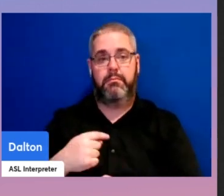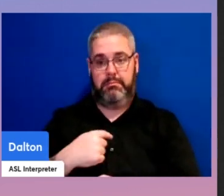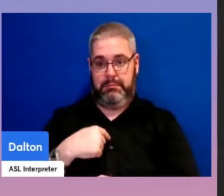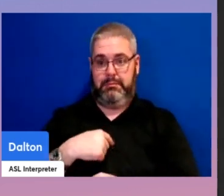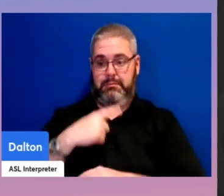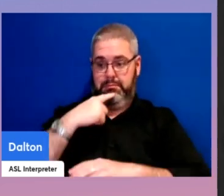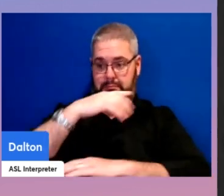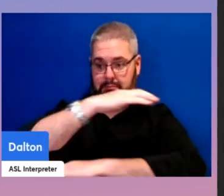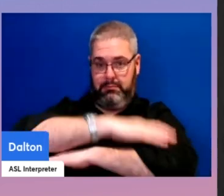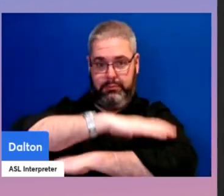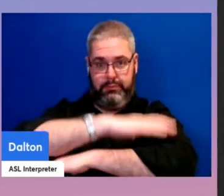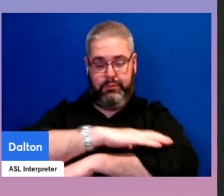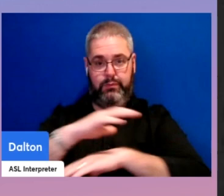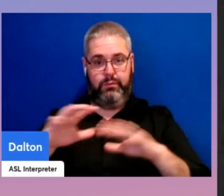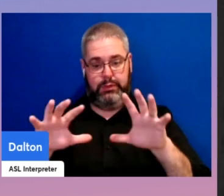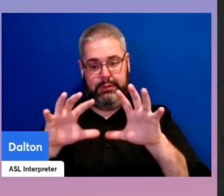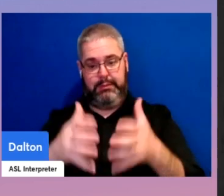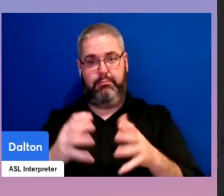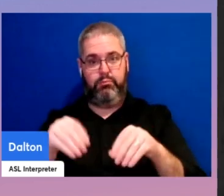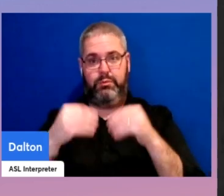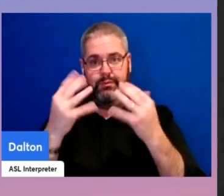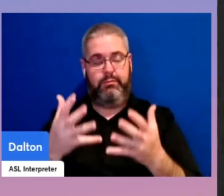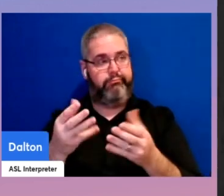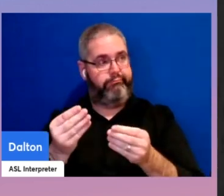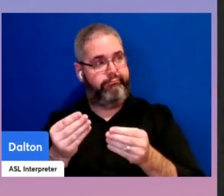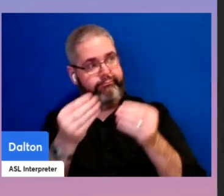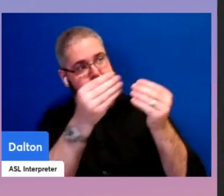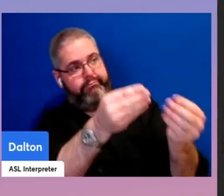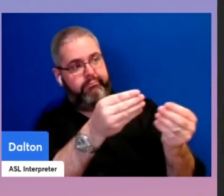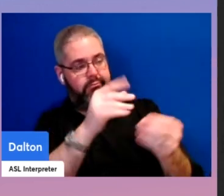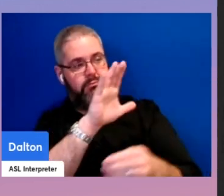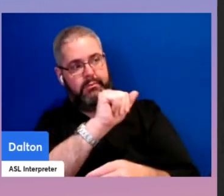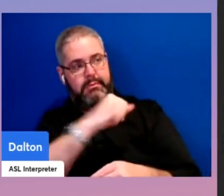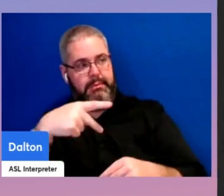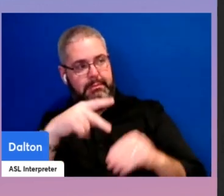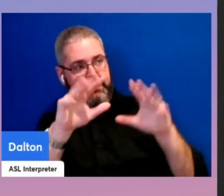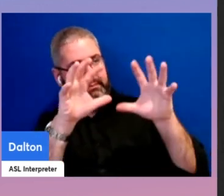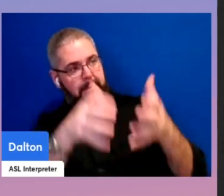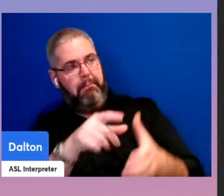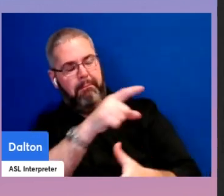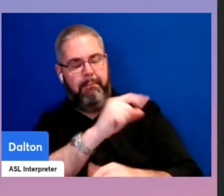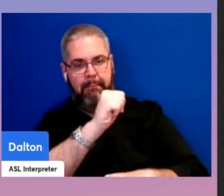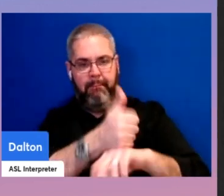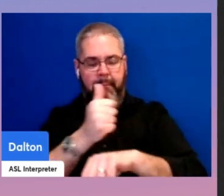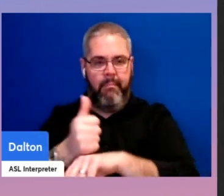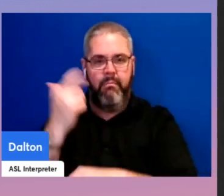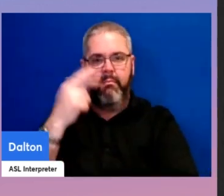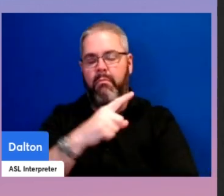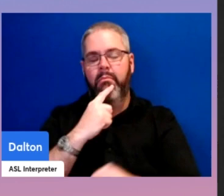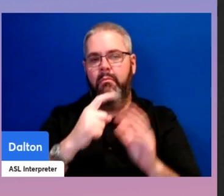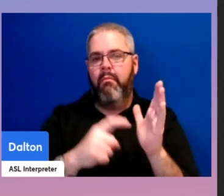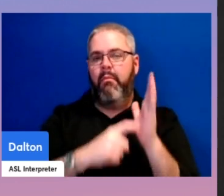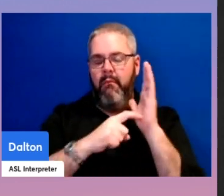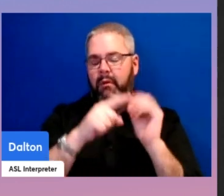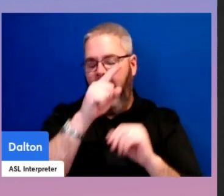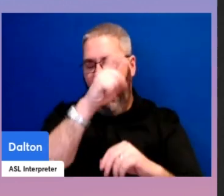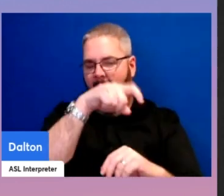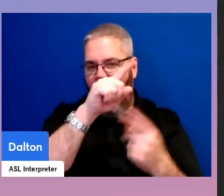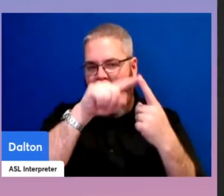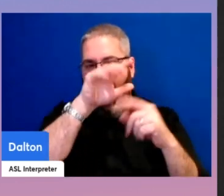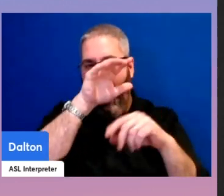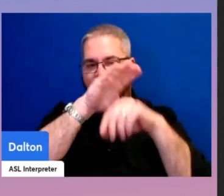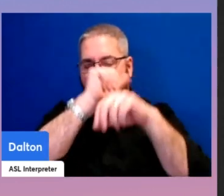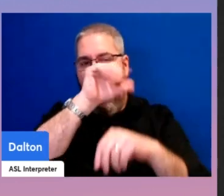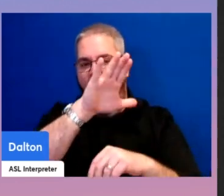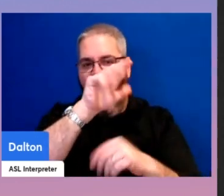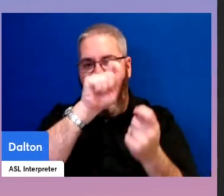team providing this to my application team so that they can set this up, because those are required attributes when they call on the specific methods